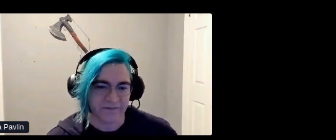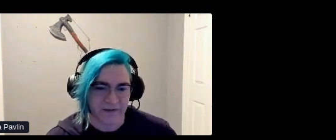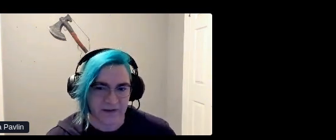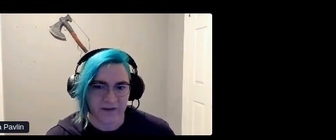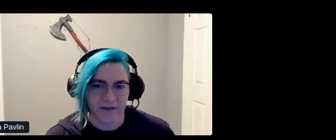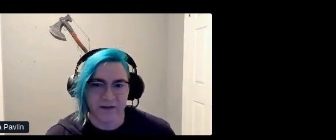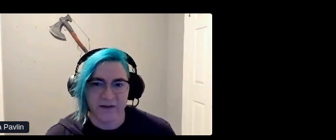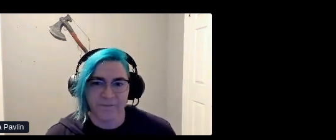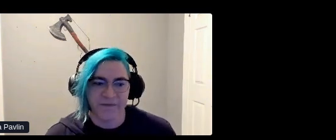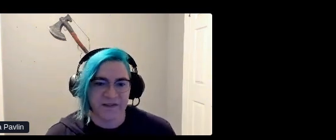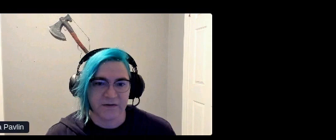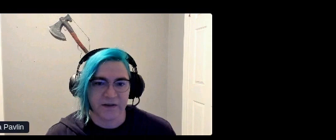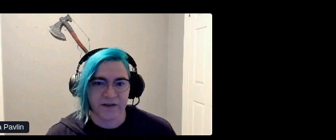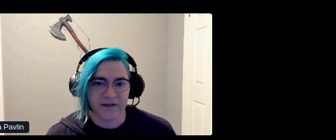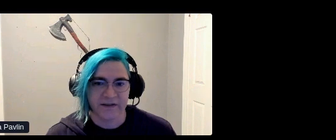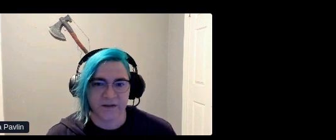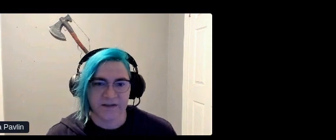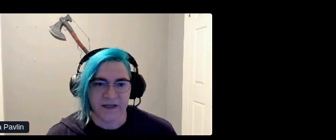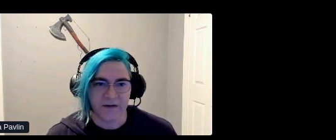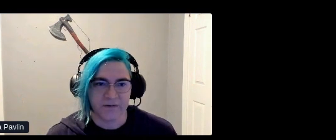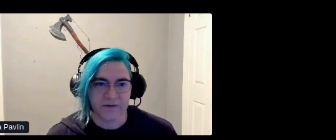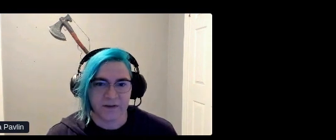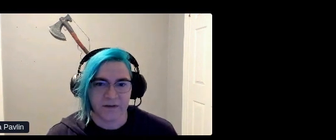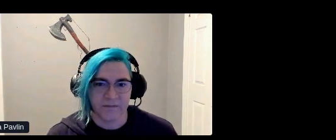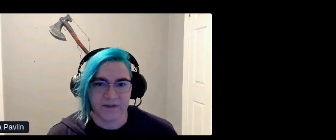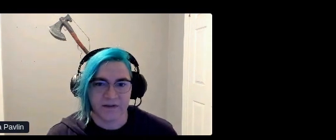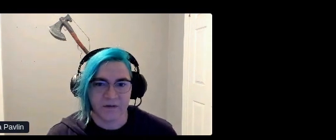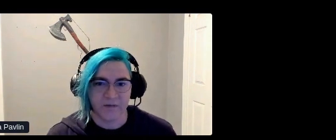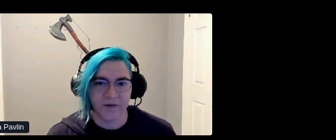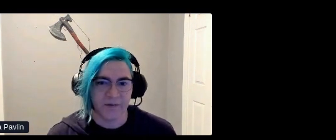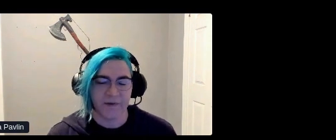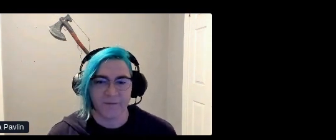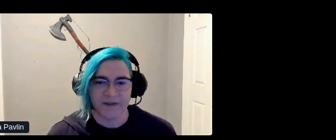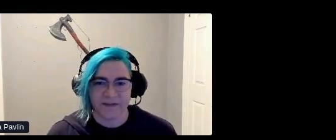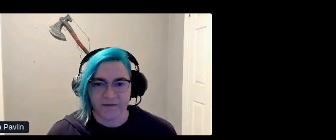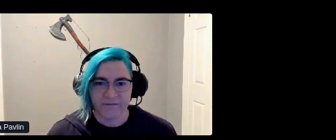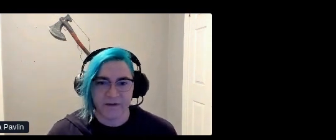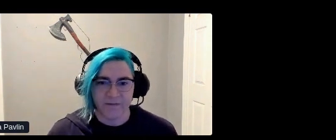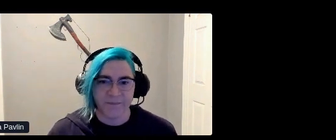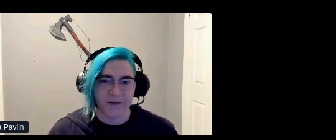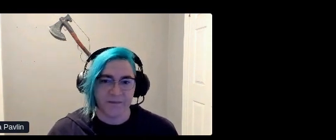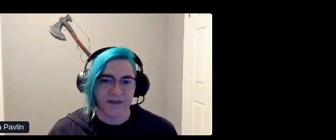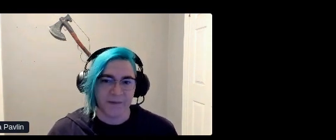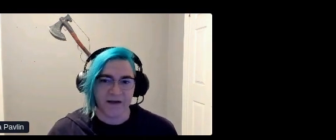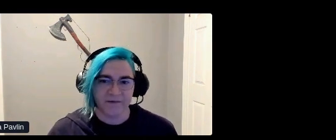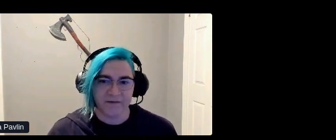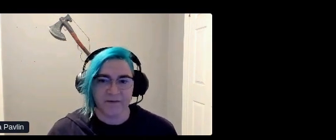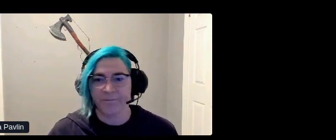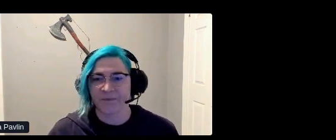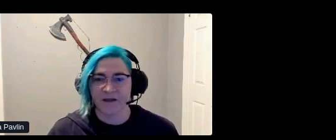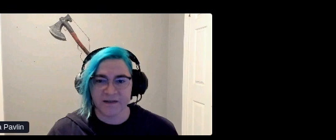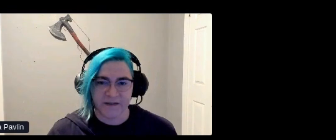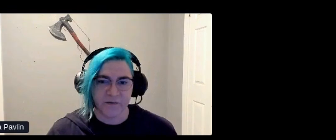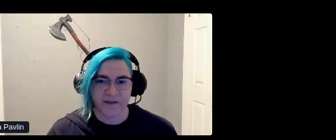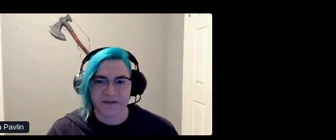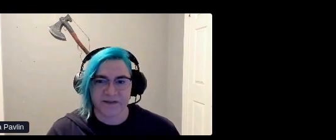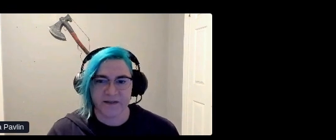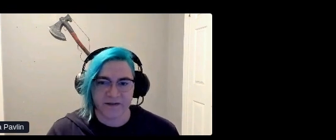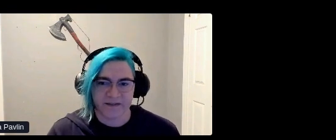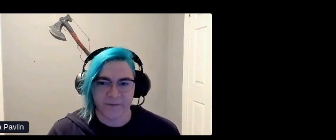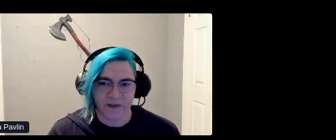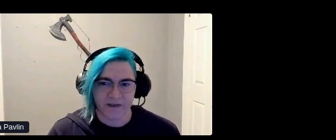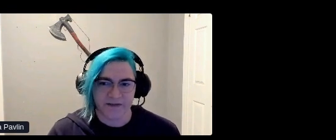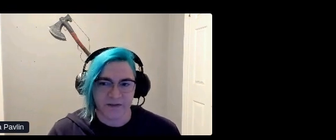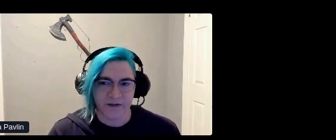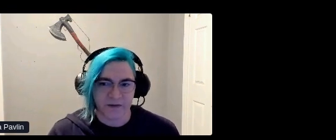around 70. So I'm going to start us out telling you a little bit about myself. I'm Mila Pavlin, lead UX